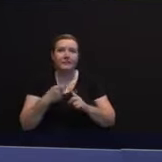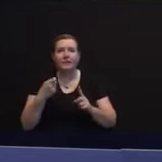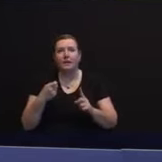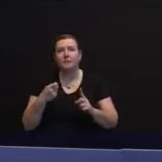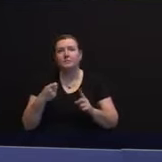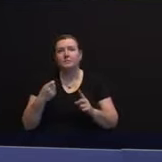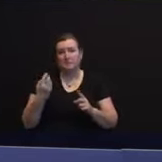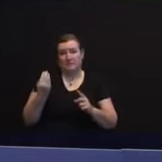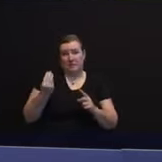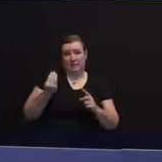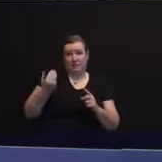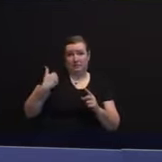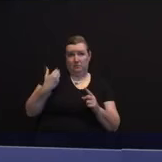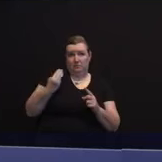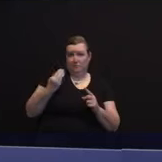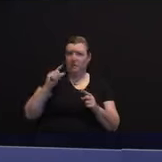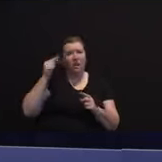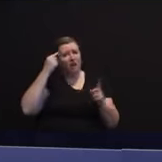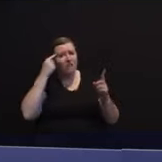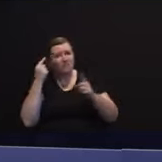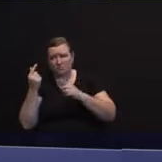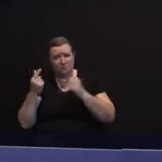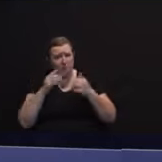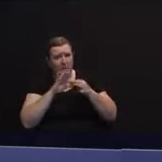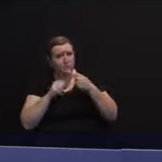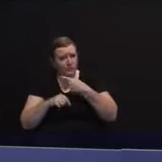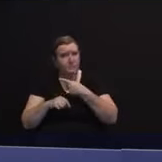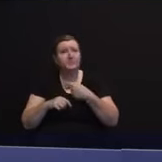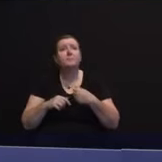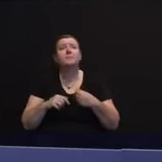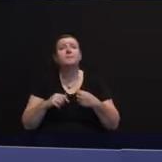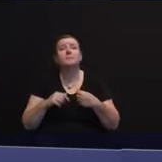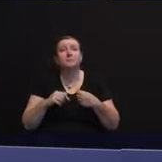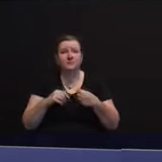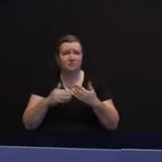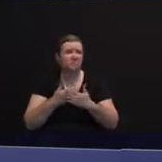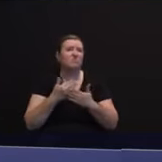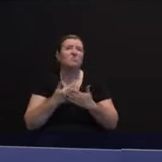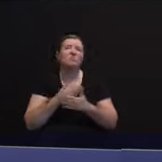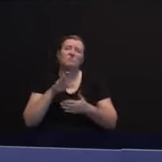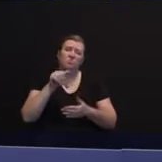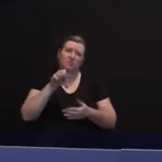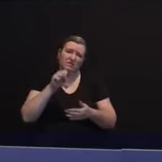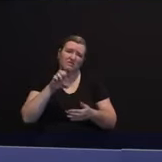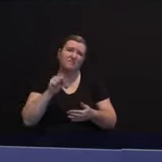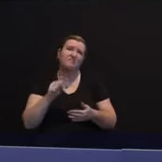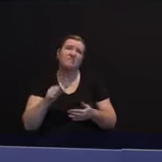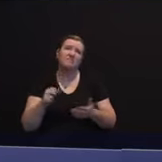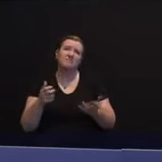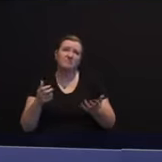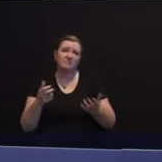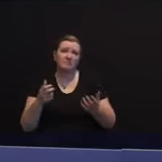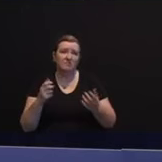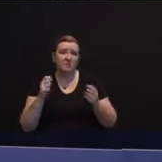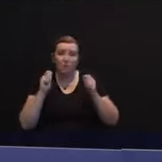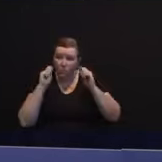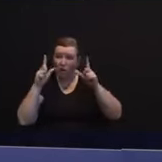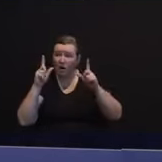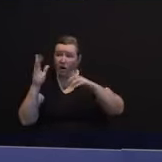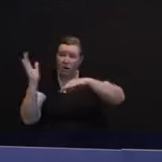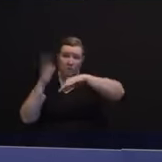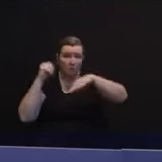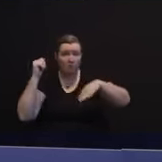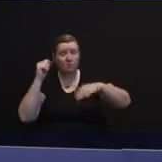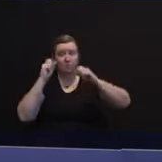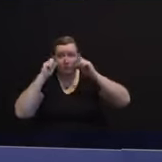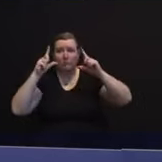cases. This is a wake-up call. We need your help. We need you to strictly adhere to